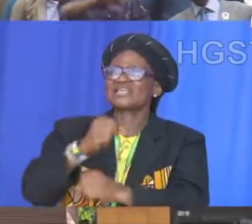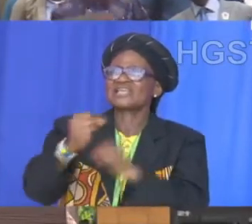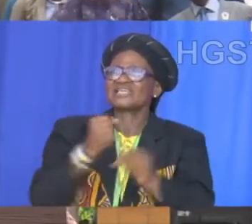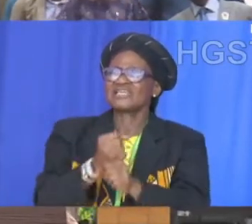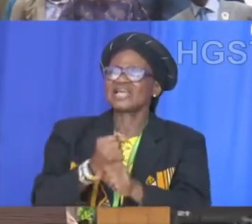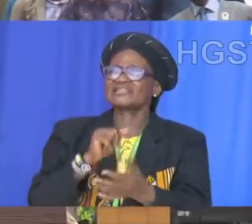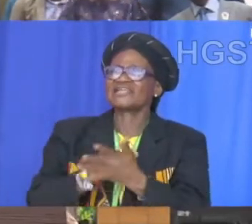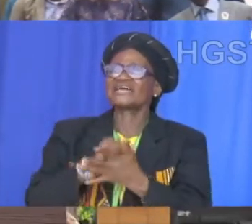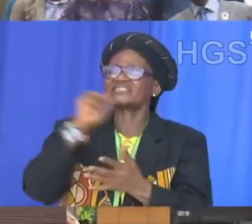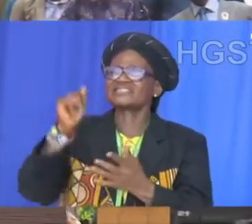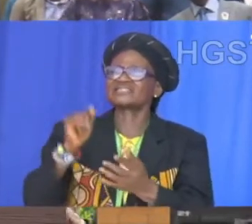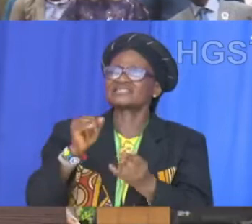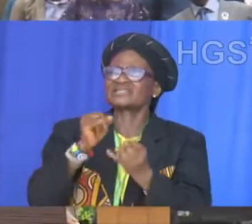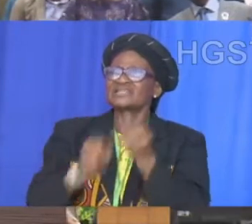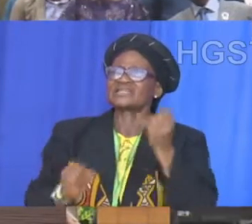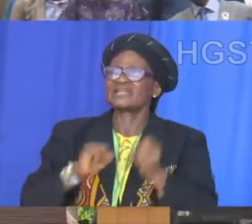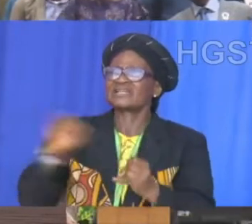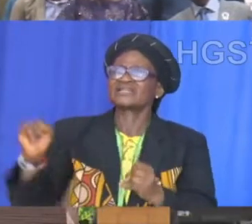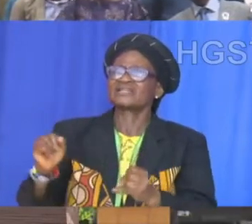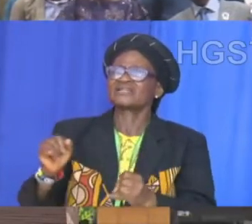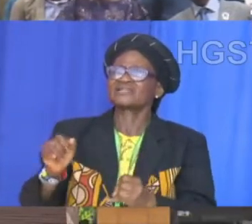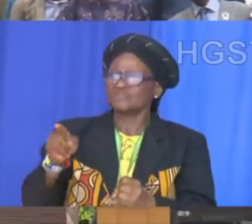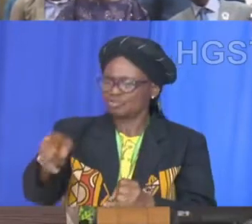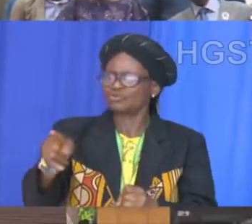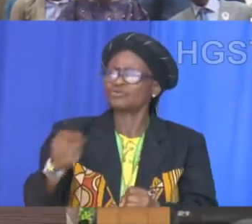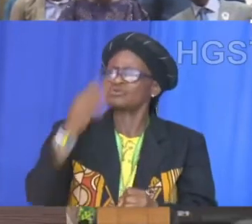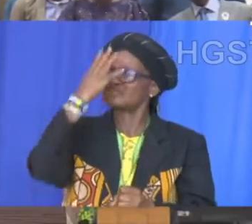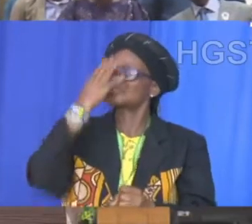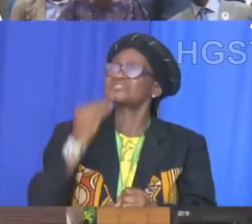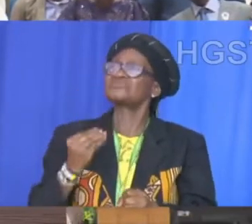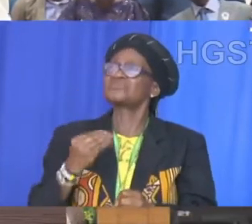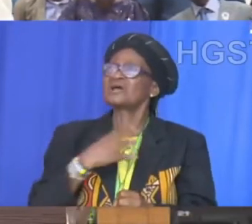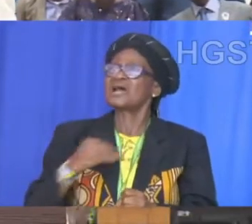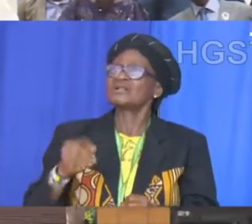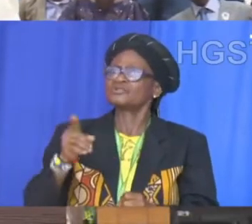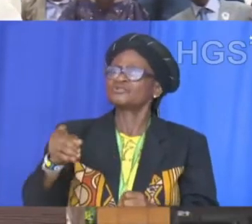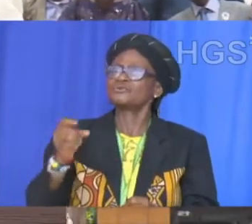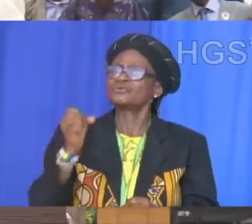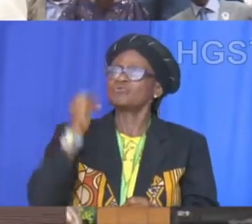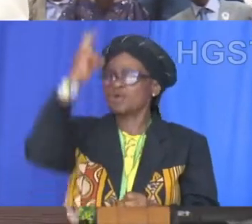you slept and you woke up.